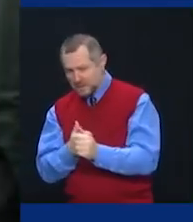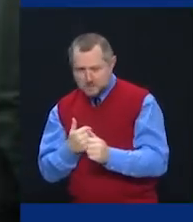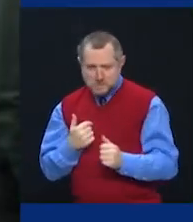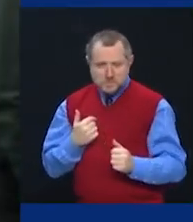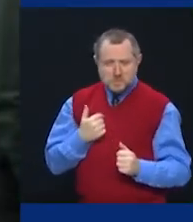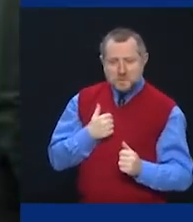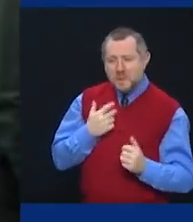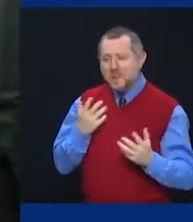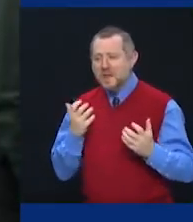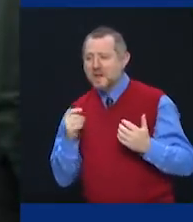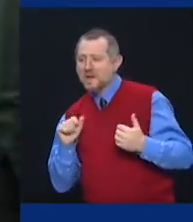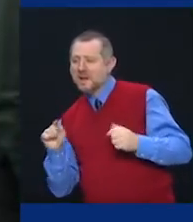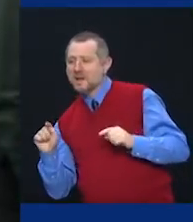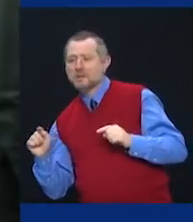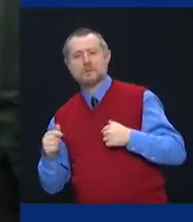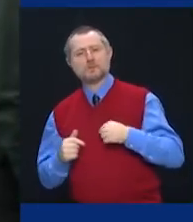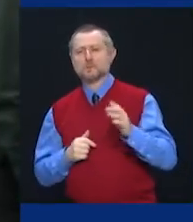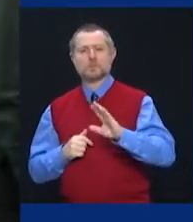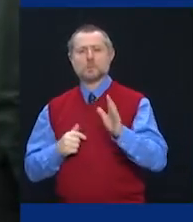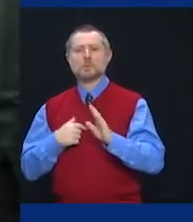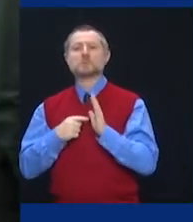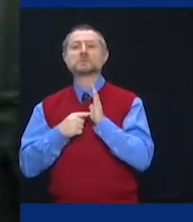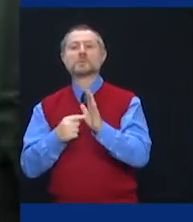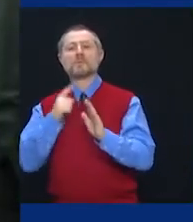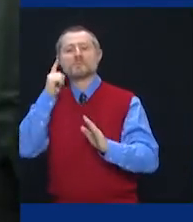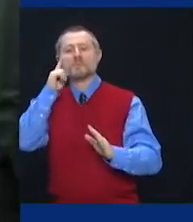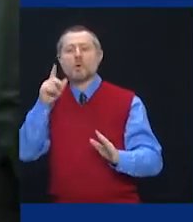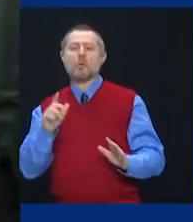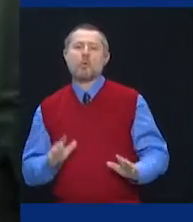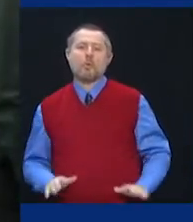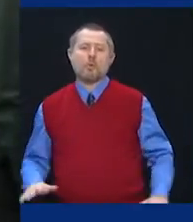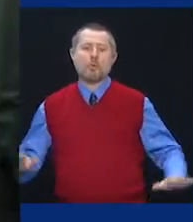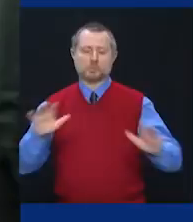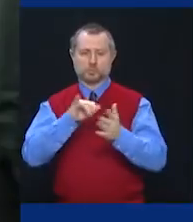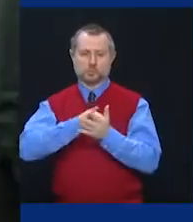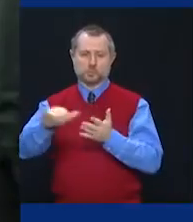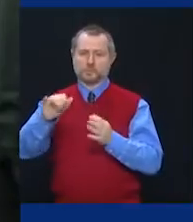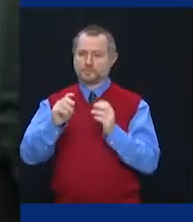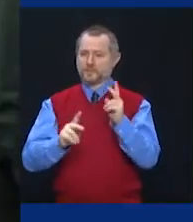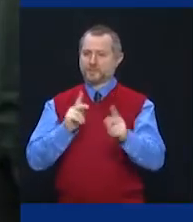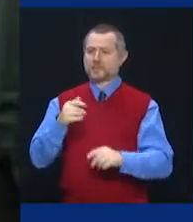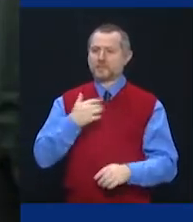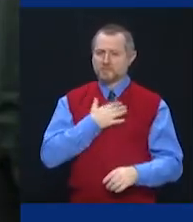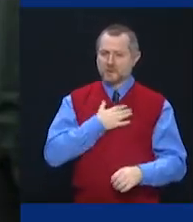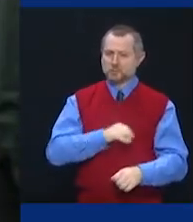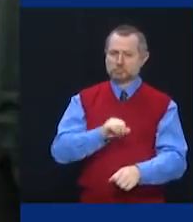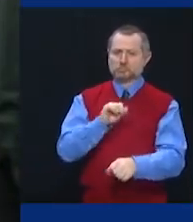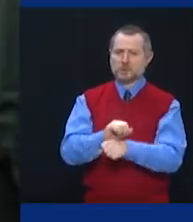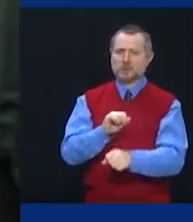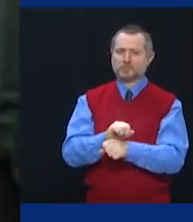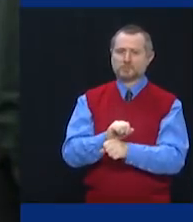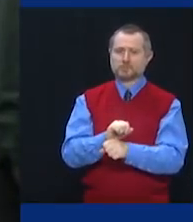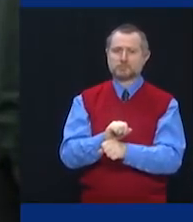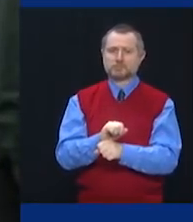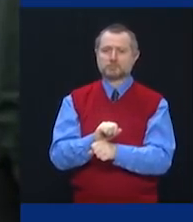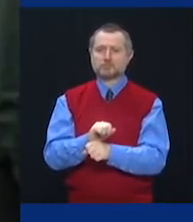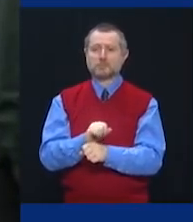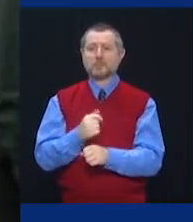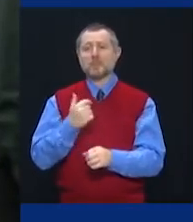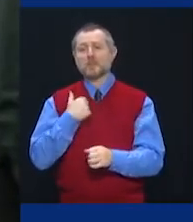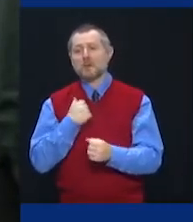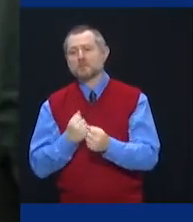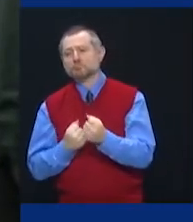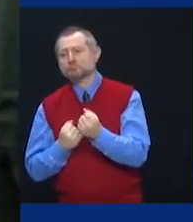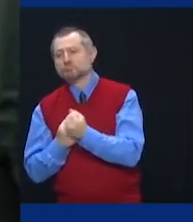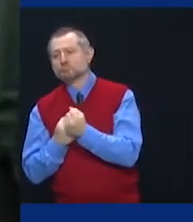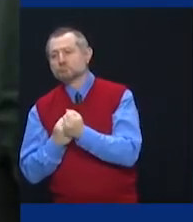besides representing the people of the state of New York. That's what I do. I don't represent or work for the politicians